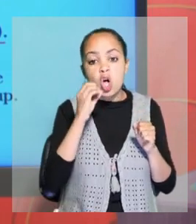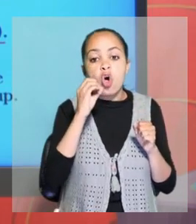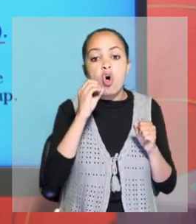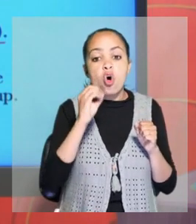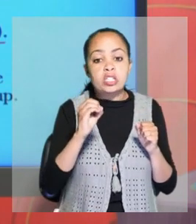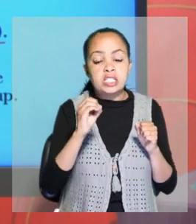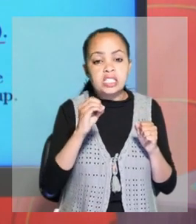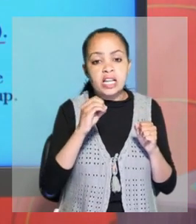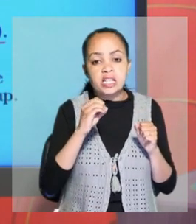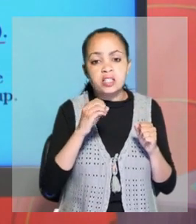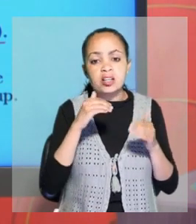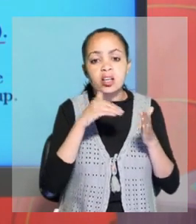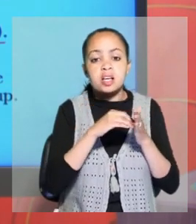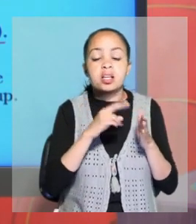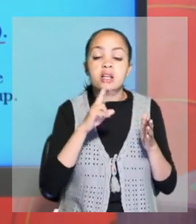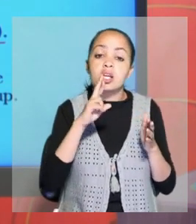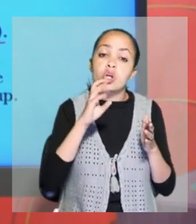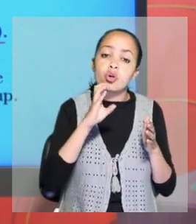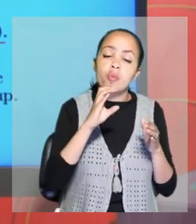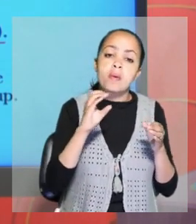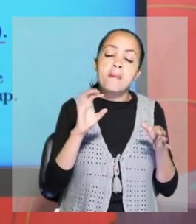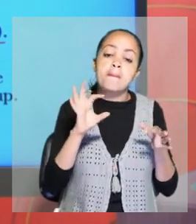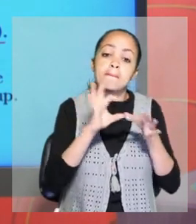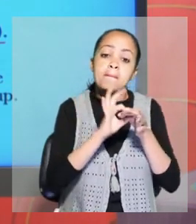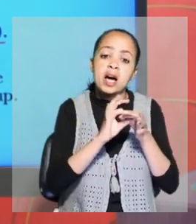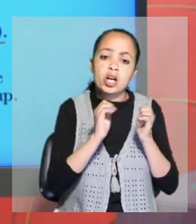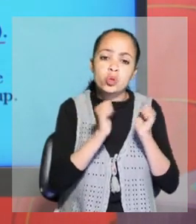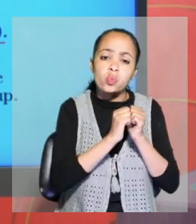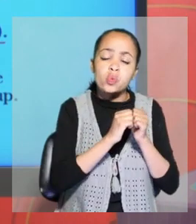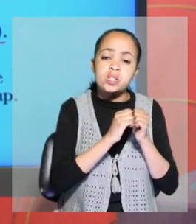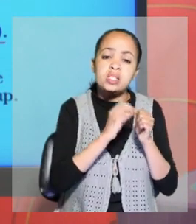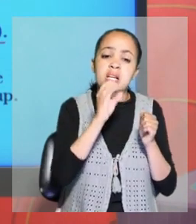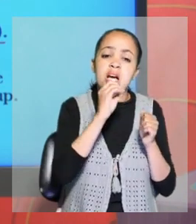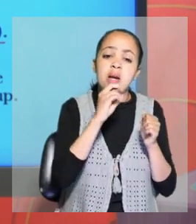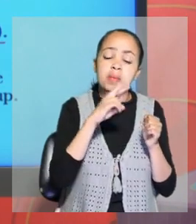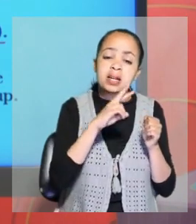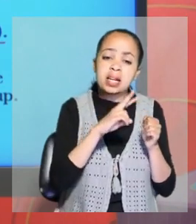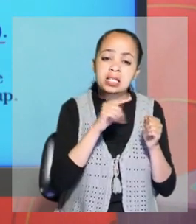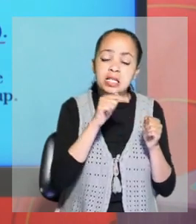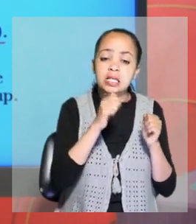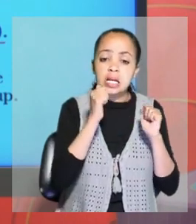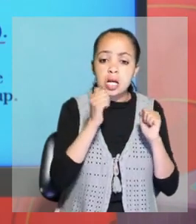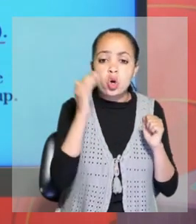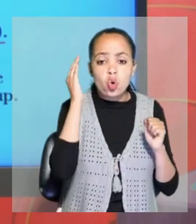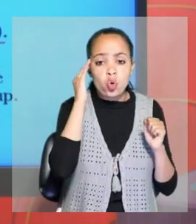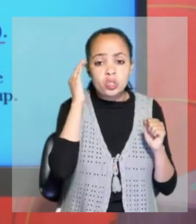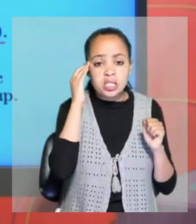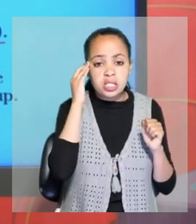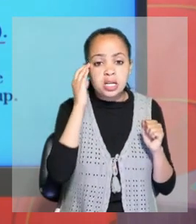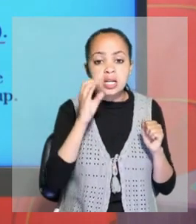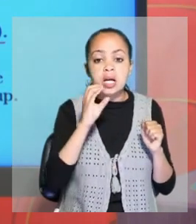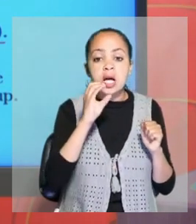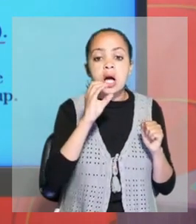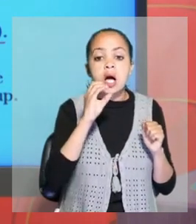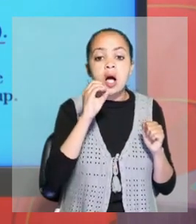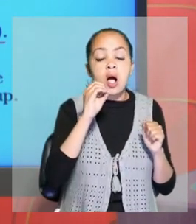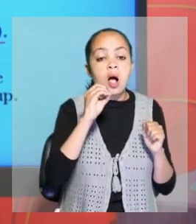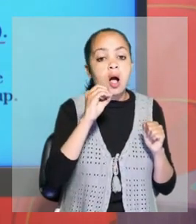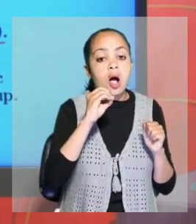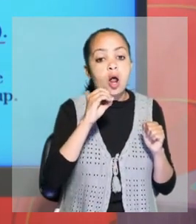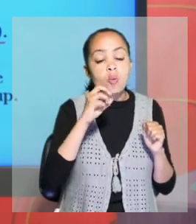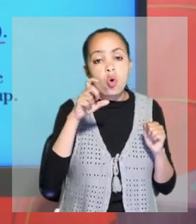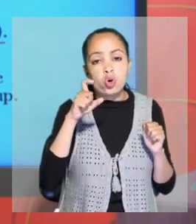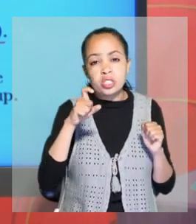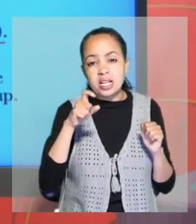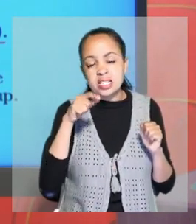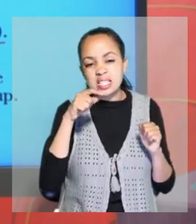here. If ribulose biphosphate bind with that of carbon dioxide, in this case, it can be considered as carboxylase.